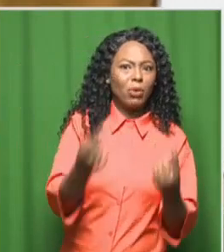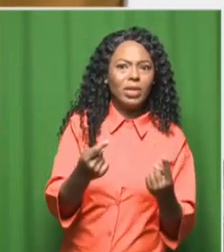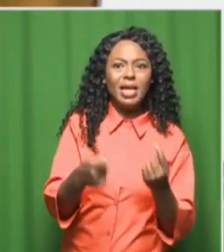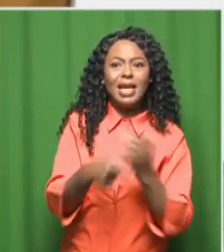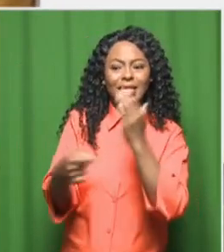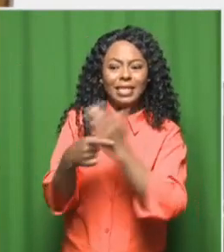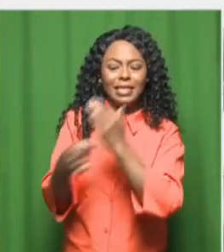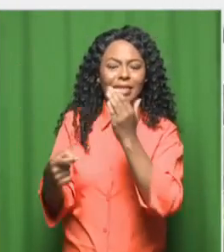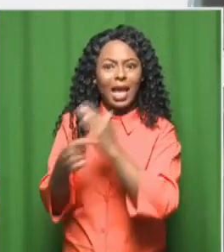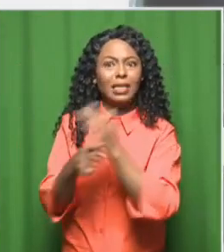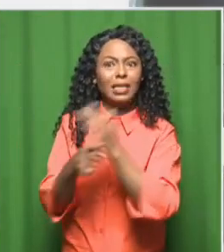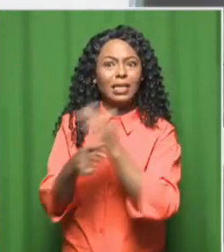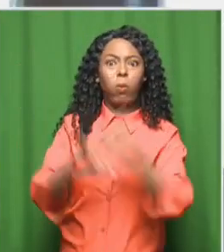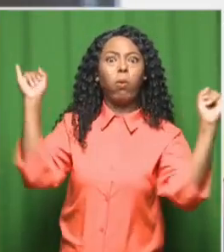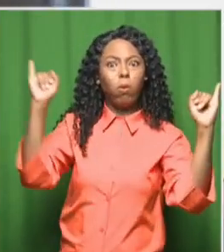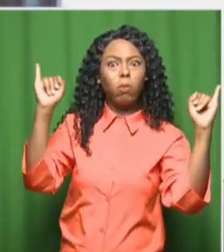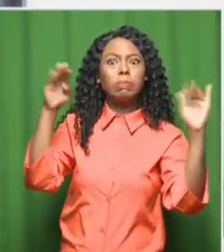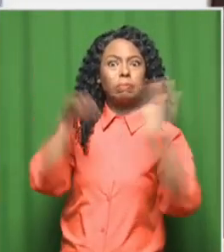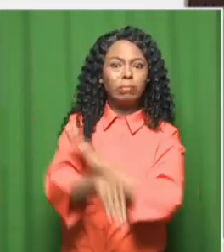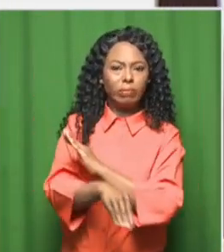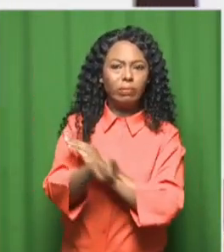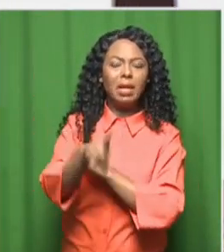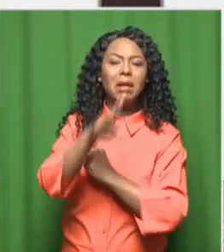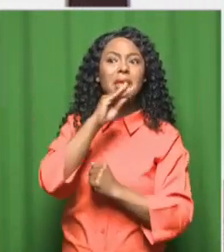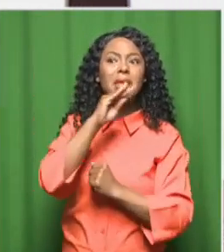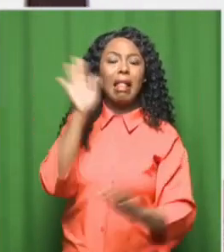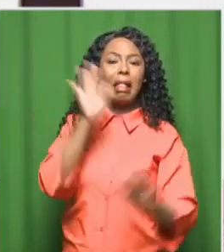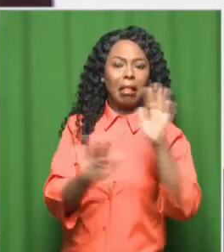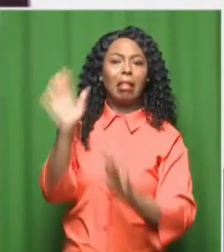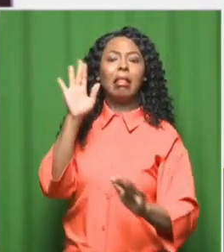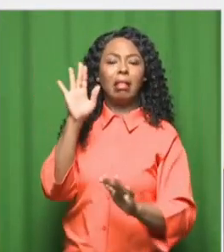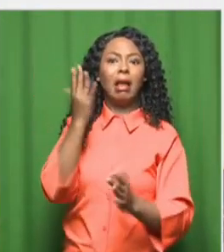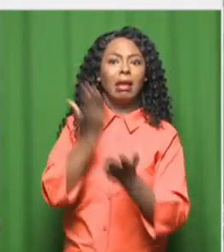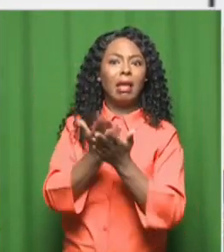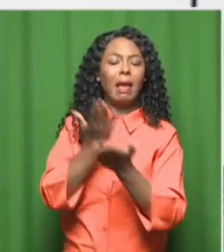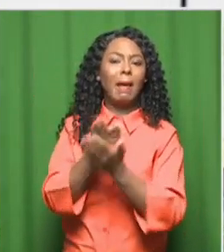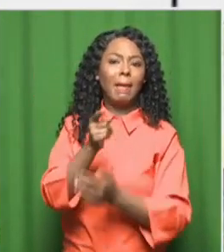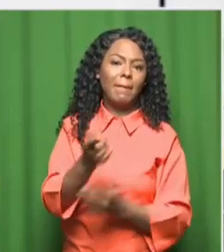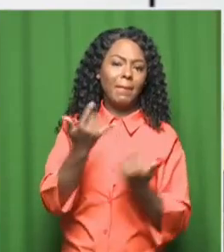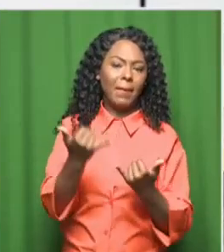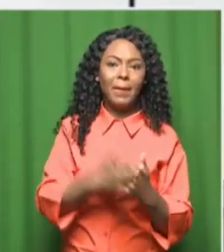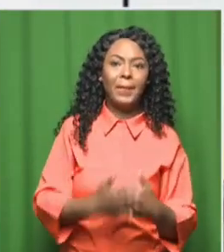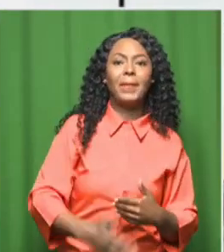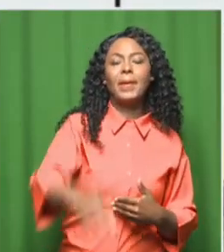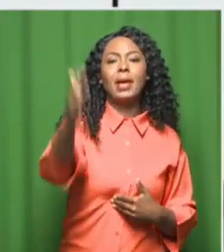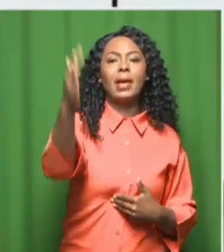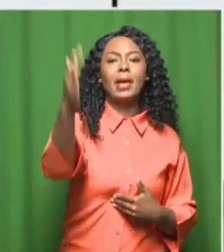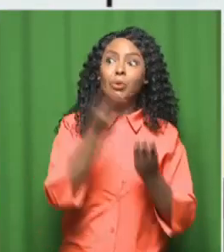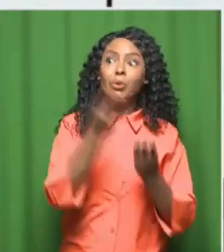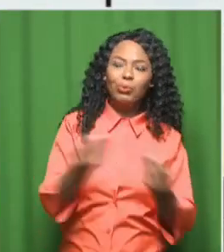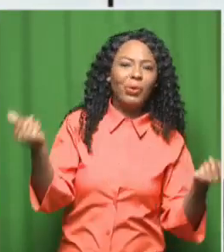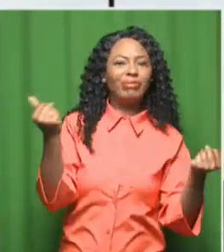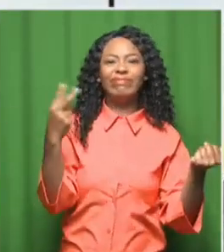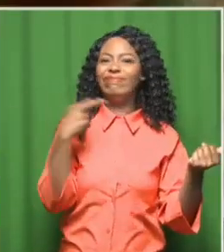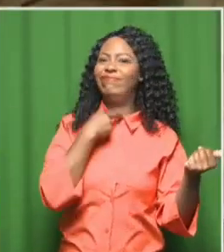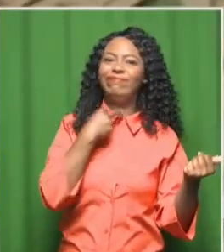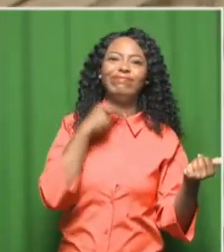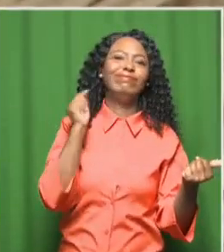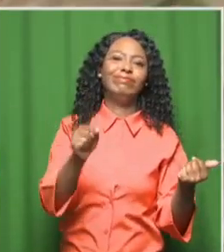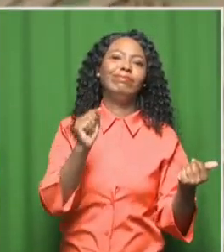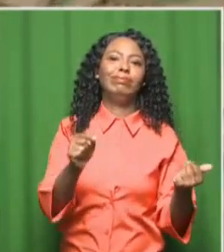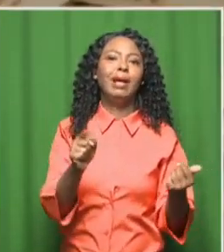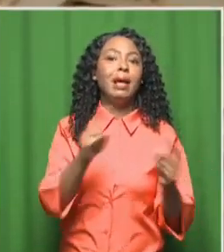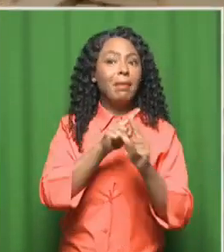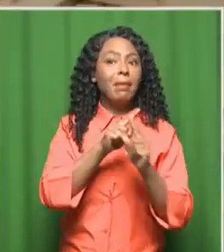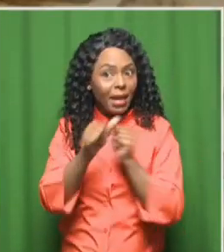eroded. You're just heading for a cliff, for which you have no little room to recover from unless you start to change course